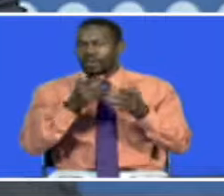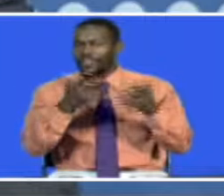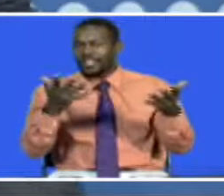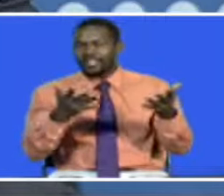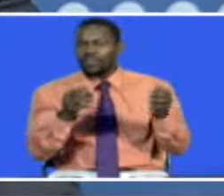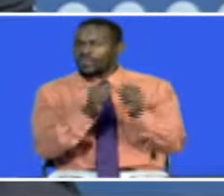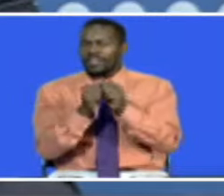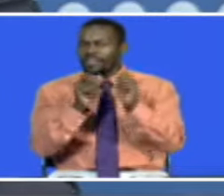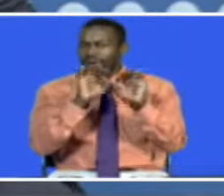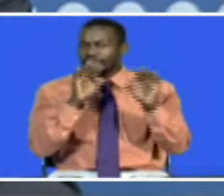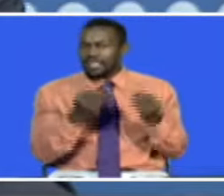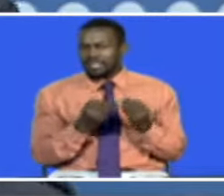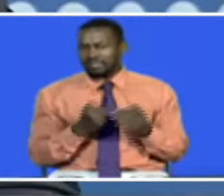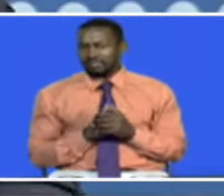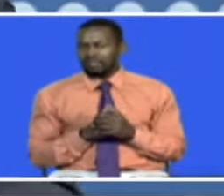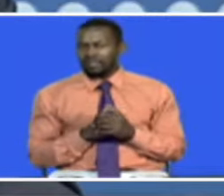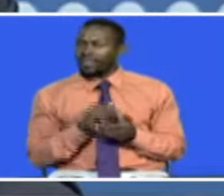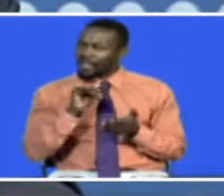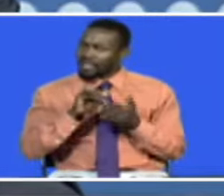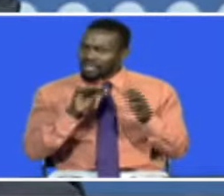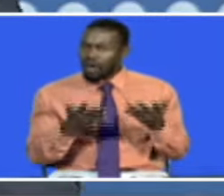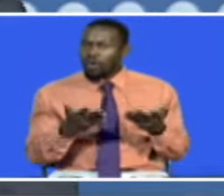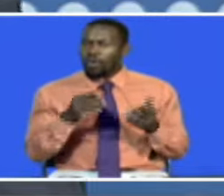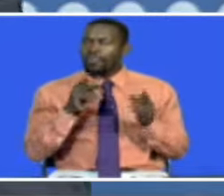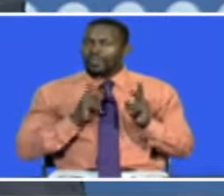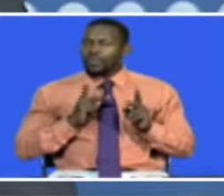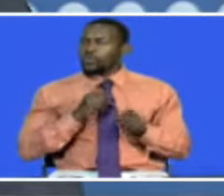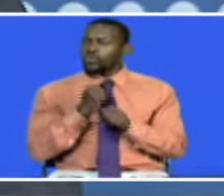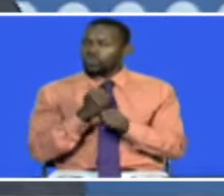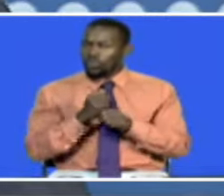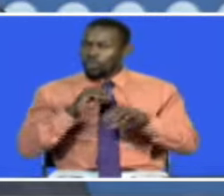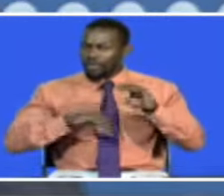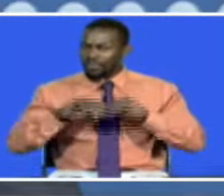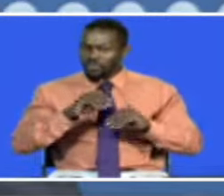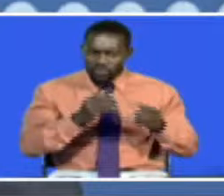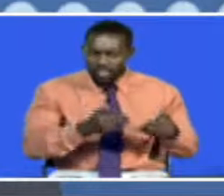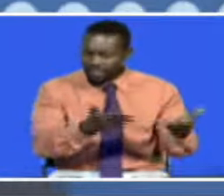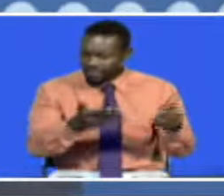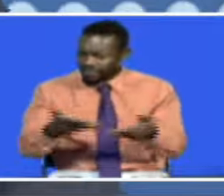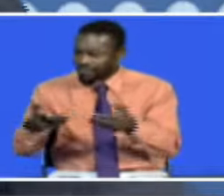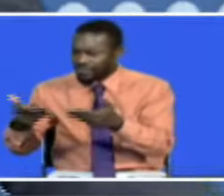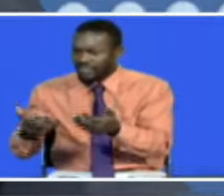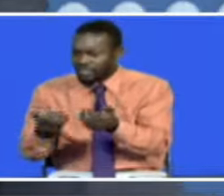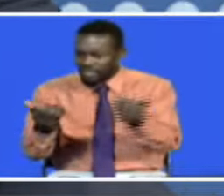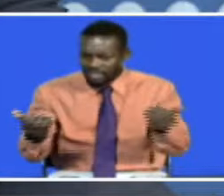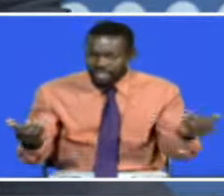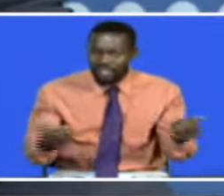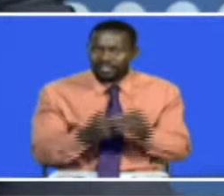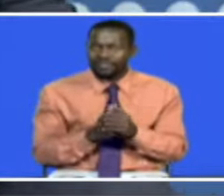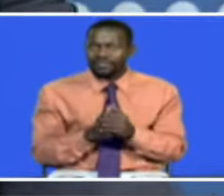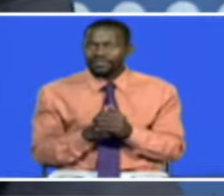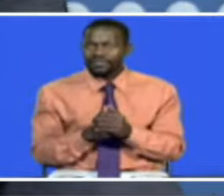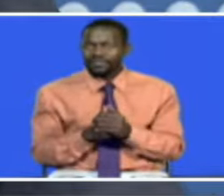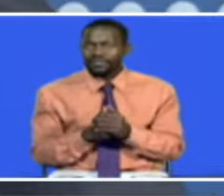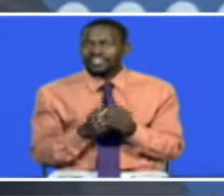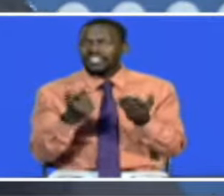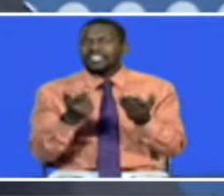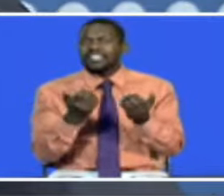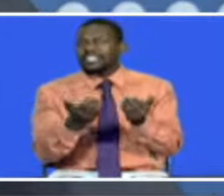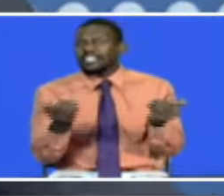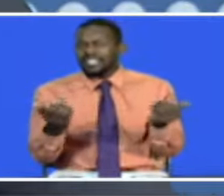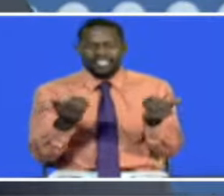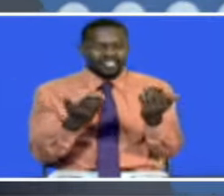That is exactly how corruption is done. You give it to your kids. Otherwise, how do you tell me kids between 23